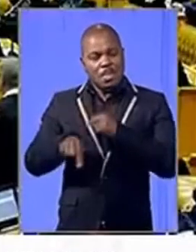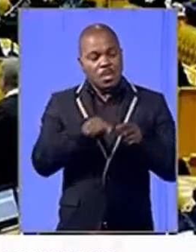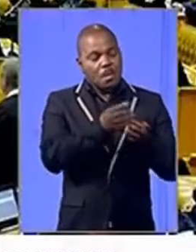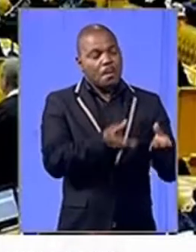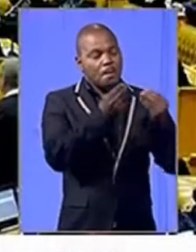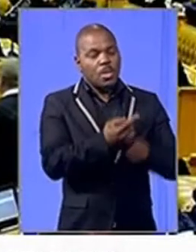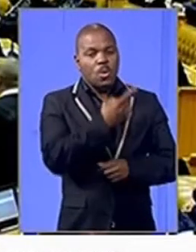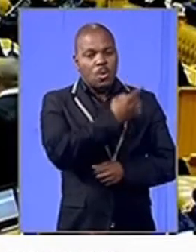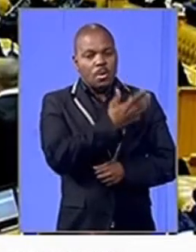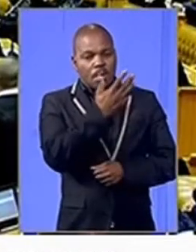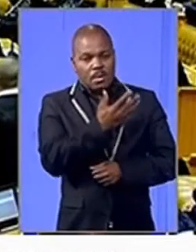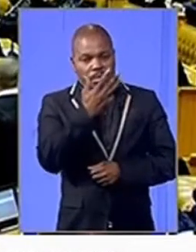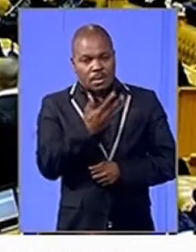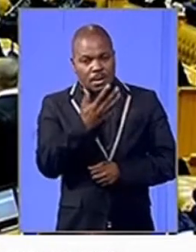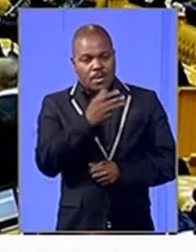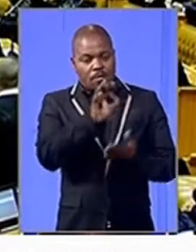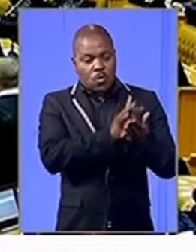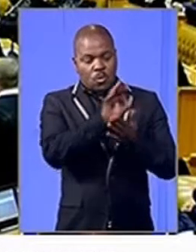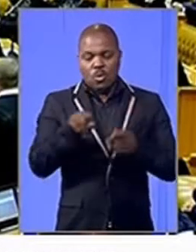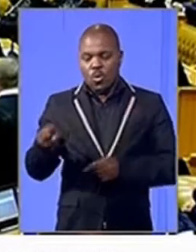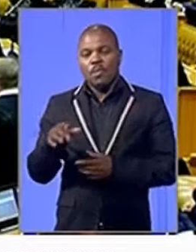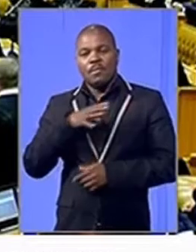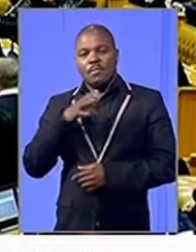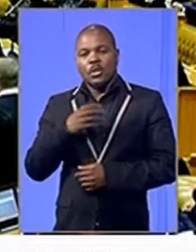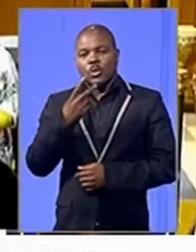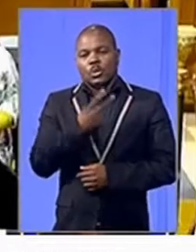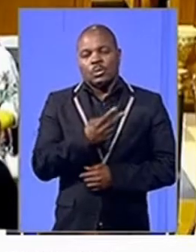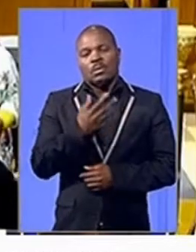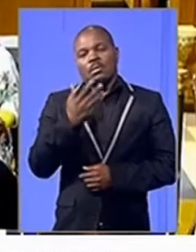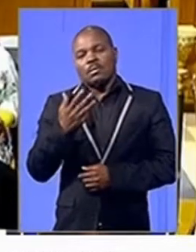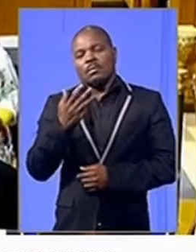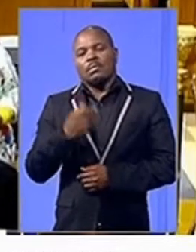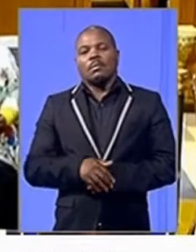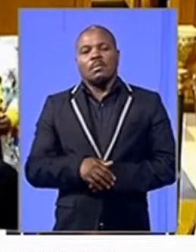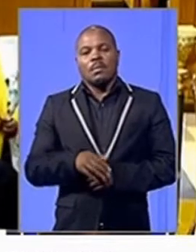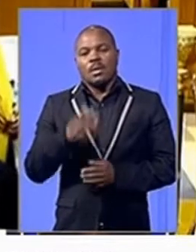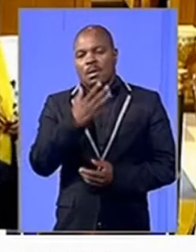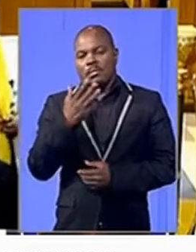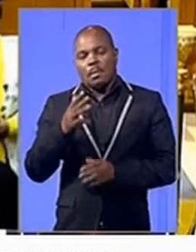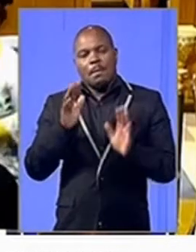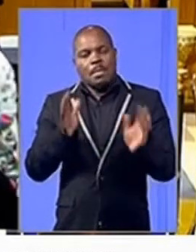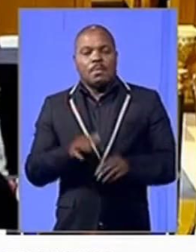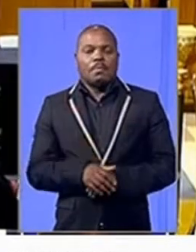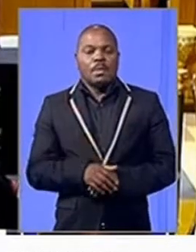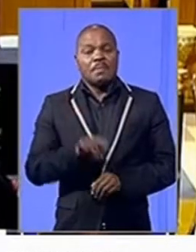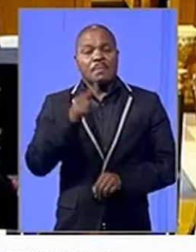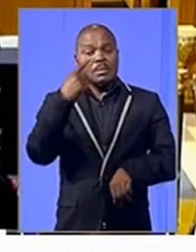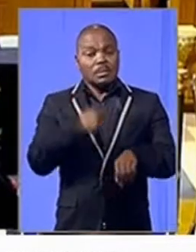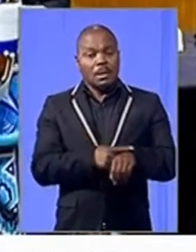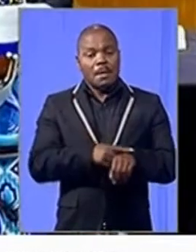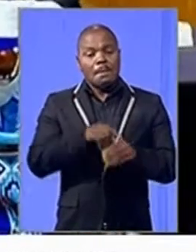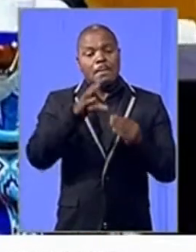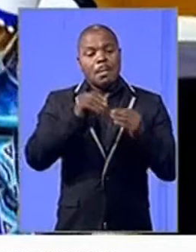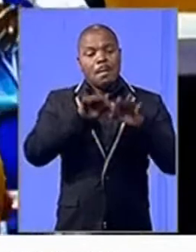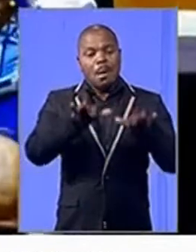tse 199 ho tse 82. Ke lekgotla la pele ditho tsa palamente di itla ka bongata ha e